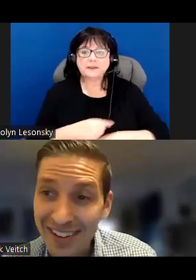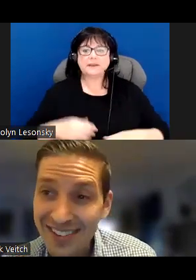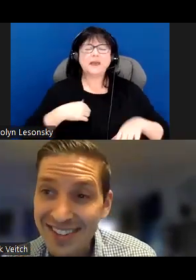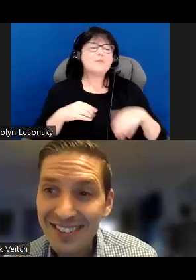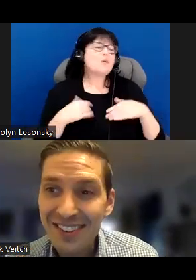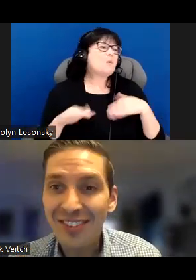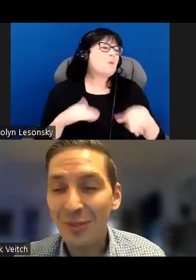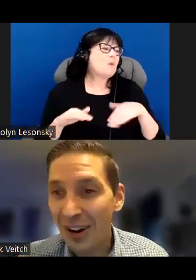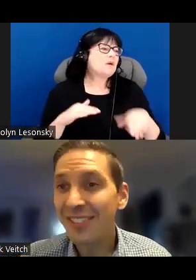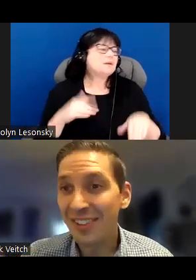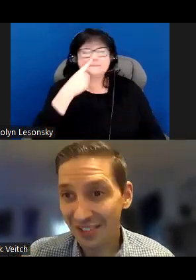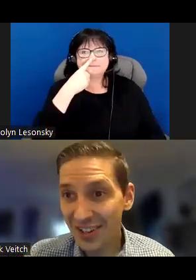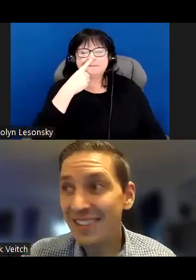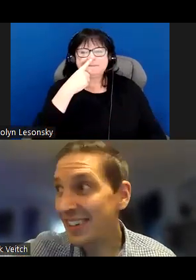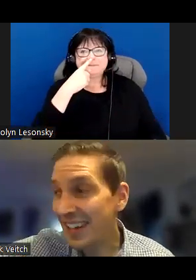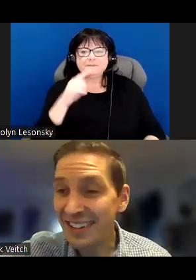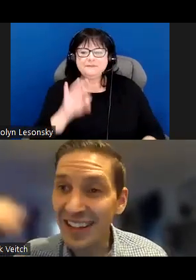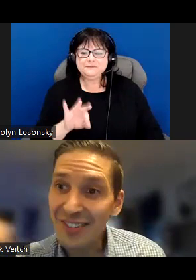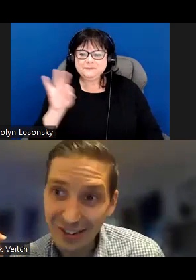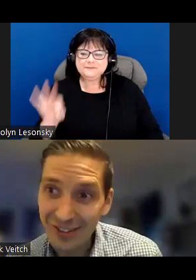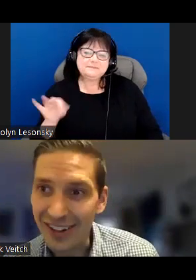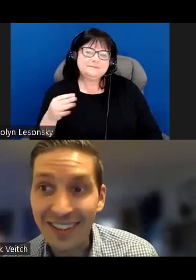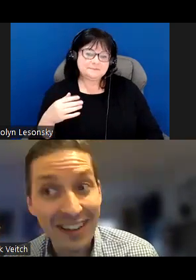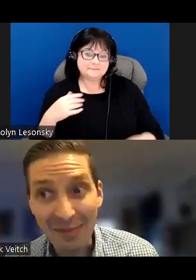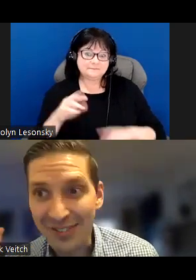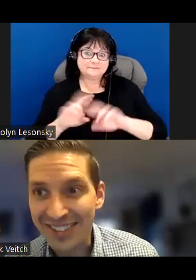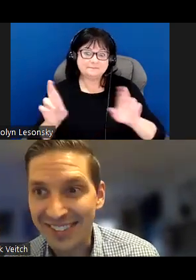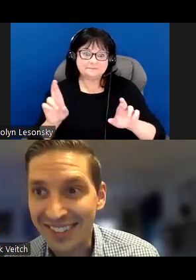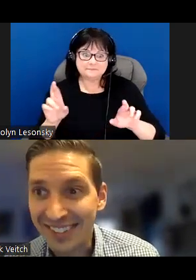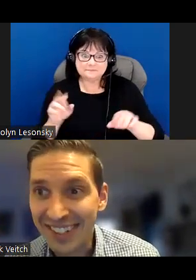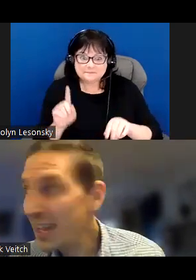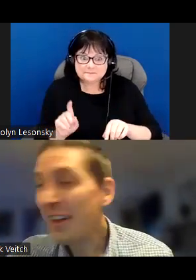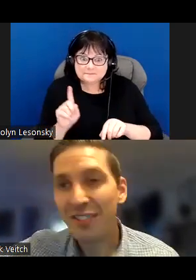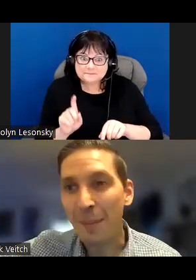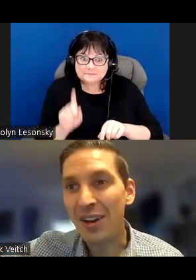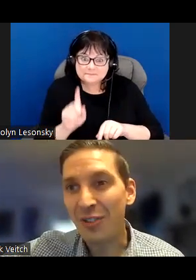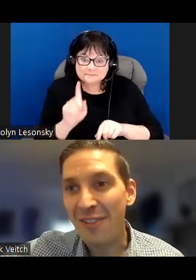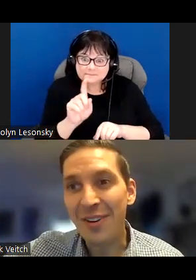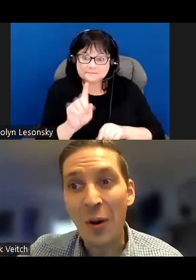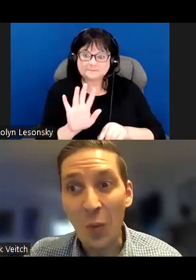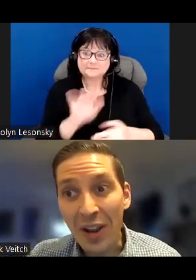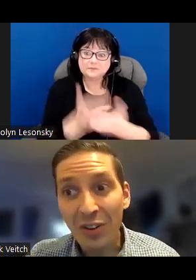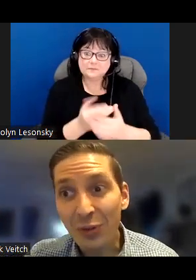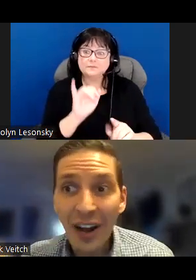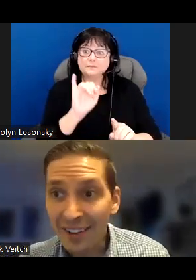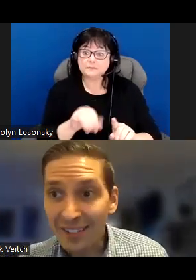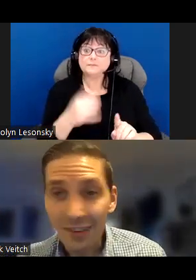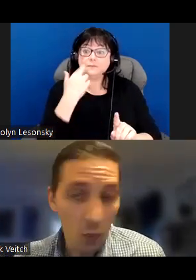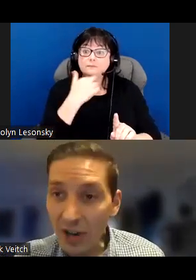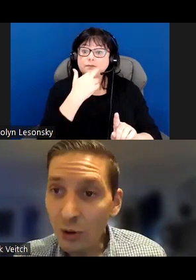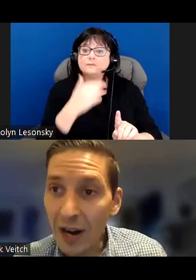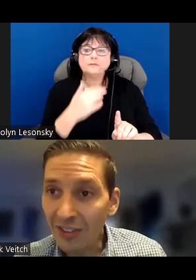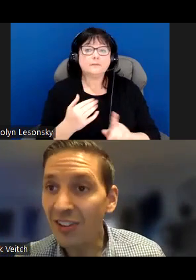smell those fries in the distance as I'm crossing the street to get to that restaurant, that nameless restaurant. Somebody driving way too